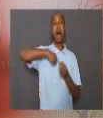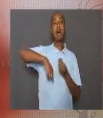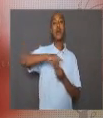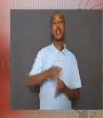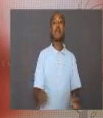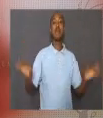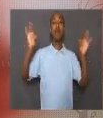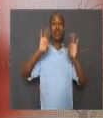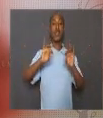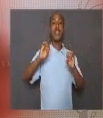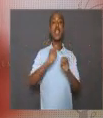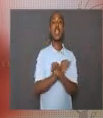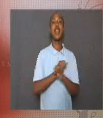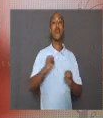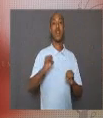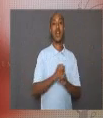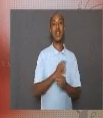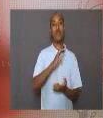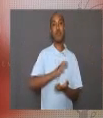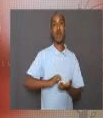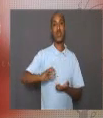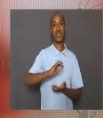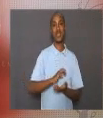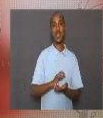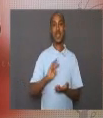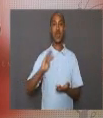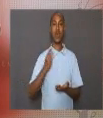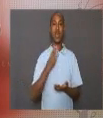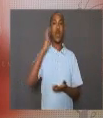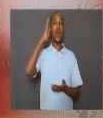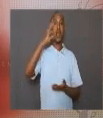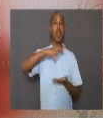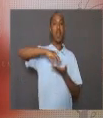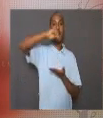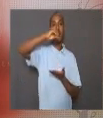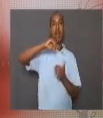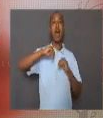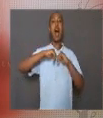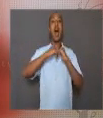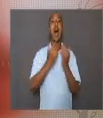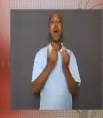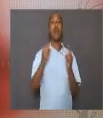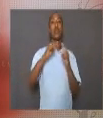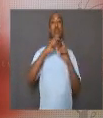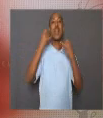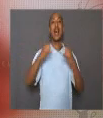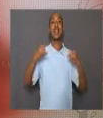important inorganic compounds. We will learn how to